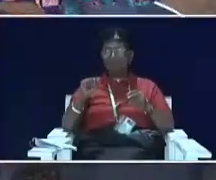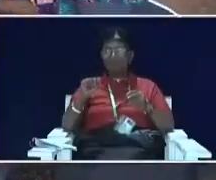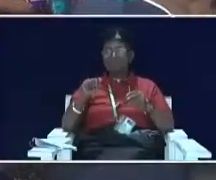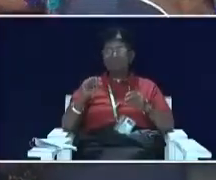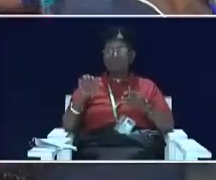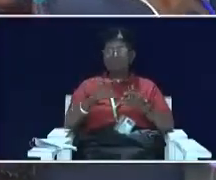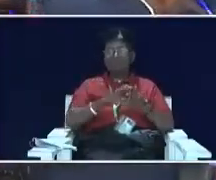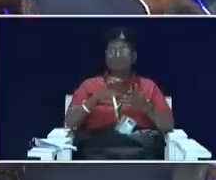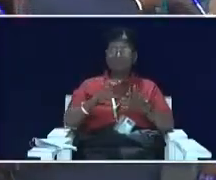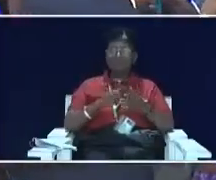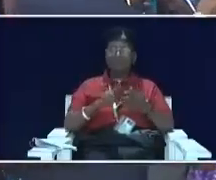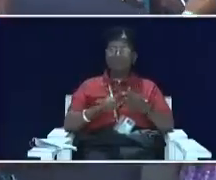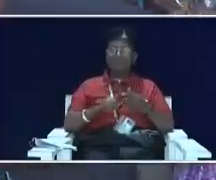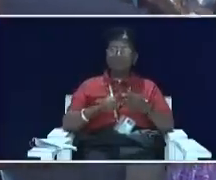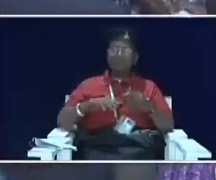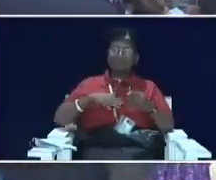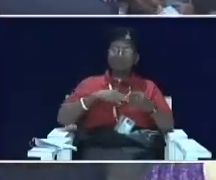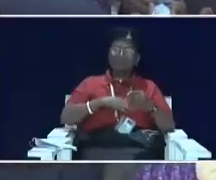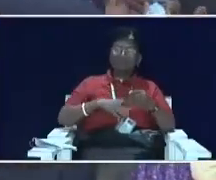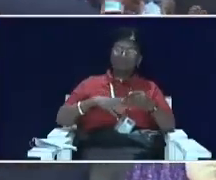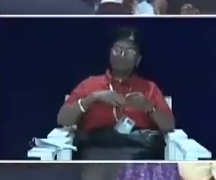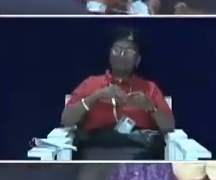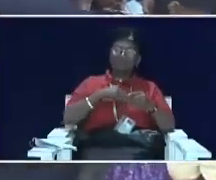choir to please minister.